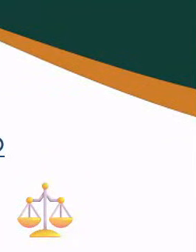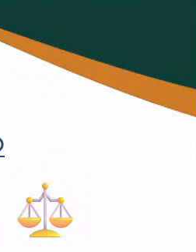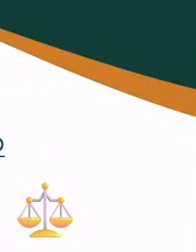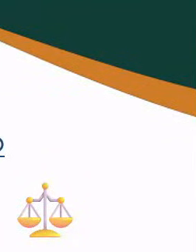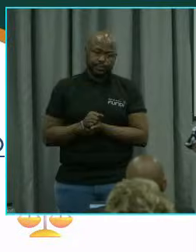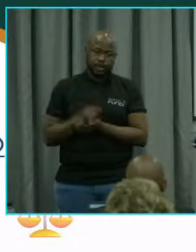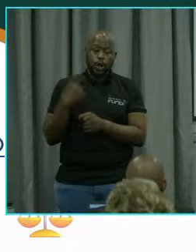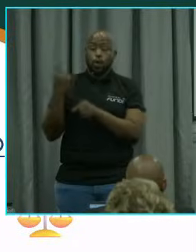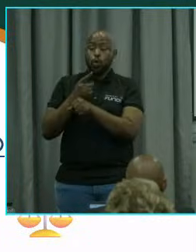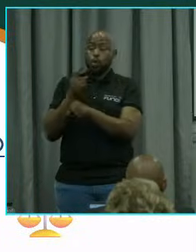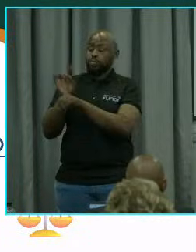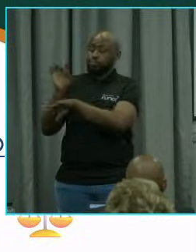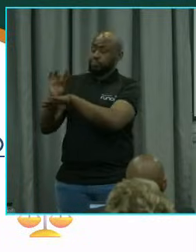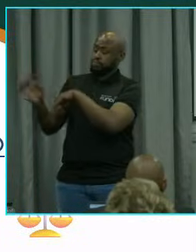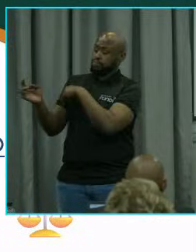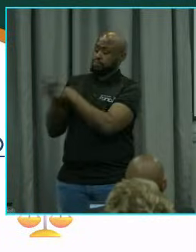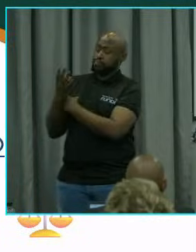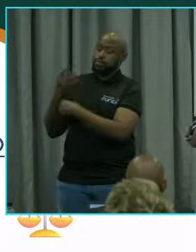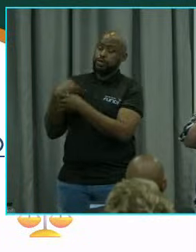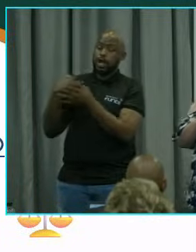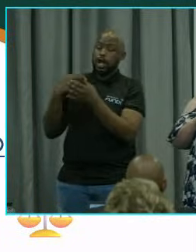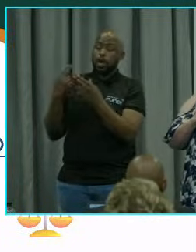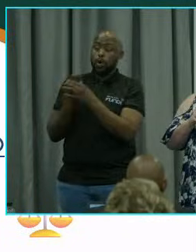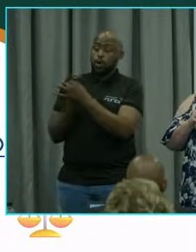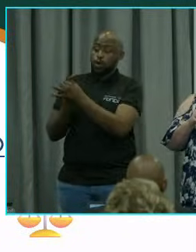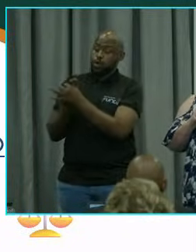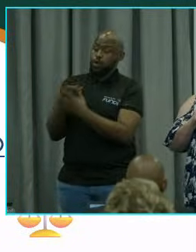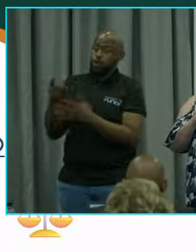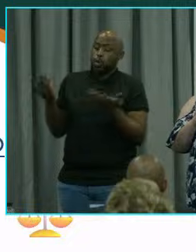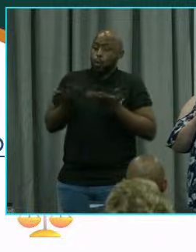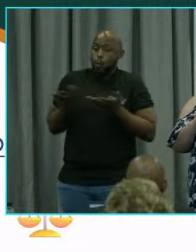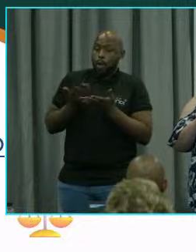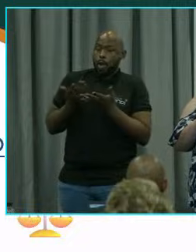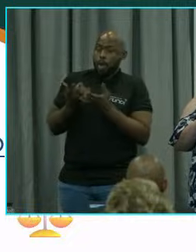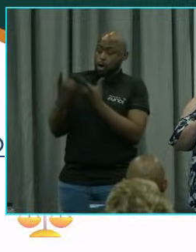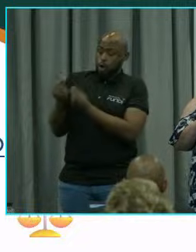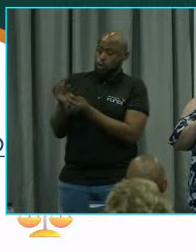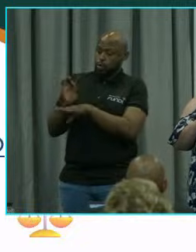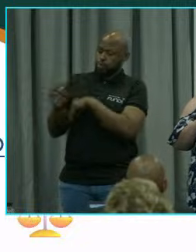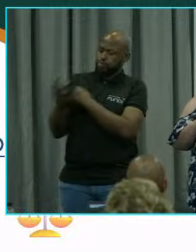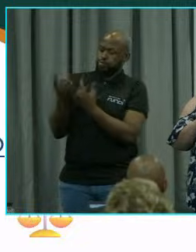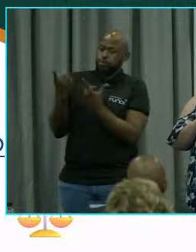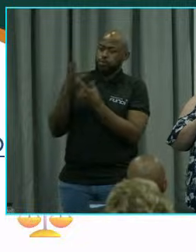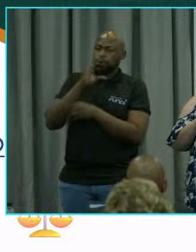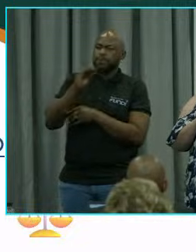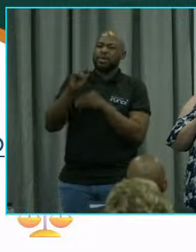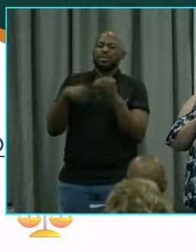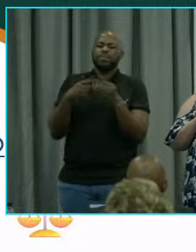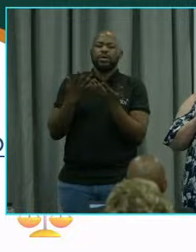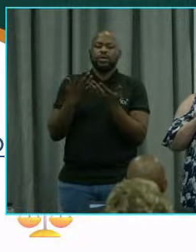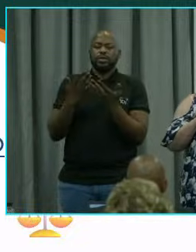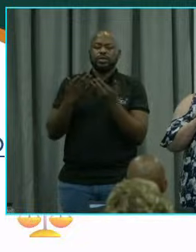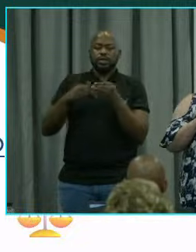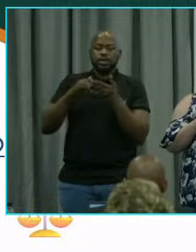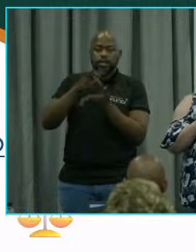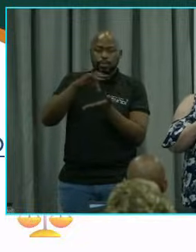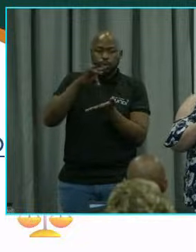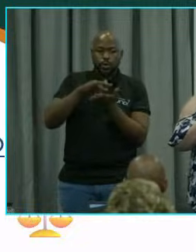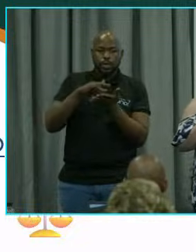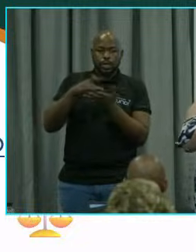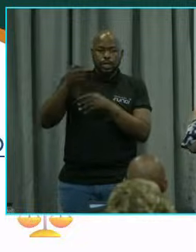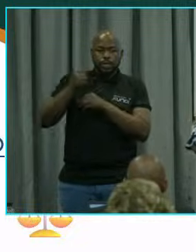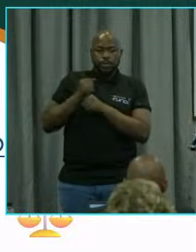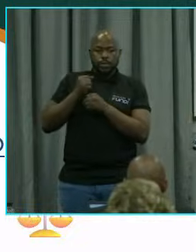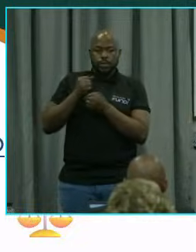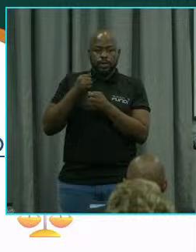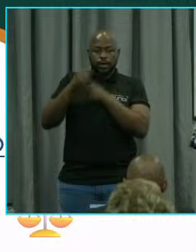consult our trade unions when we do our consultations, when we speak about our post-provisioning every year,